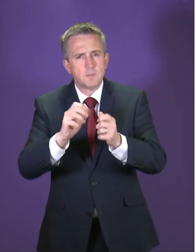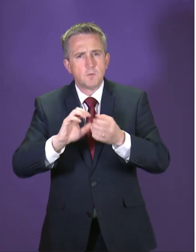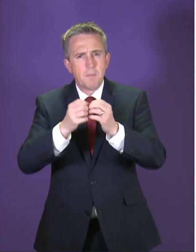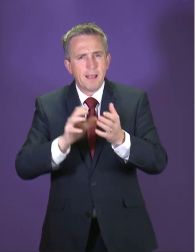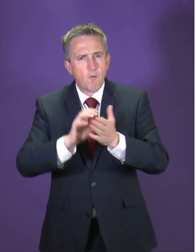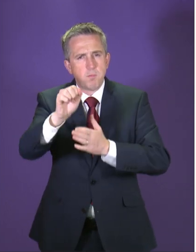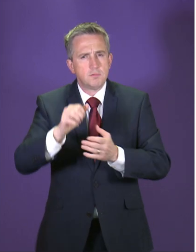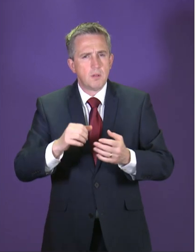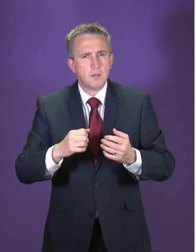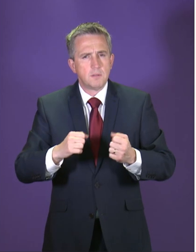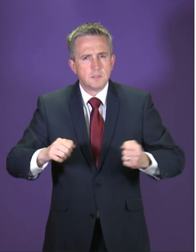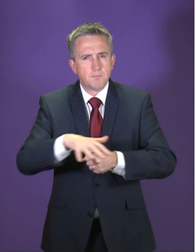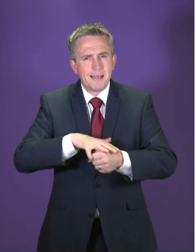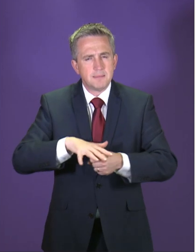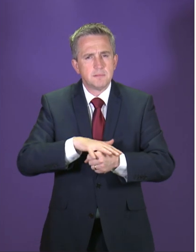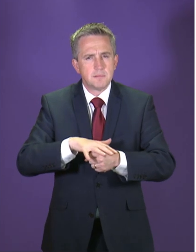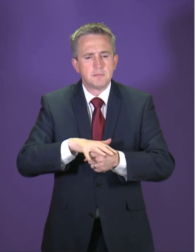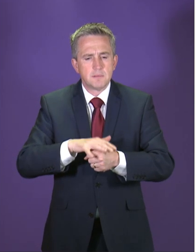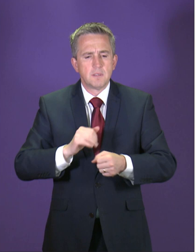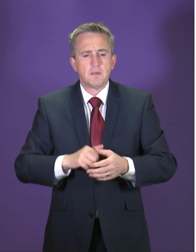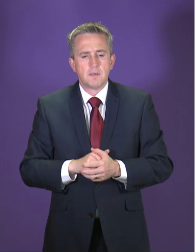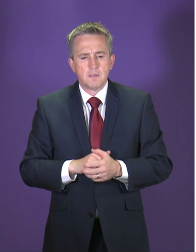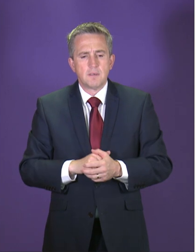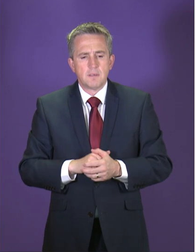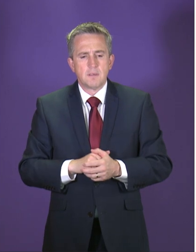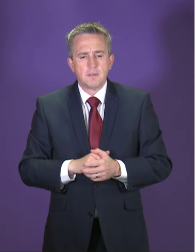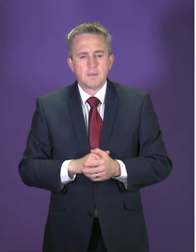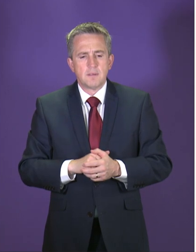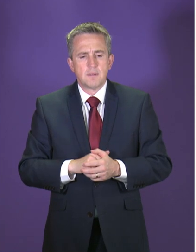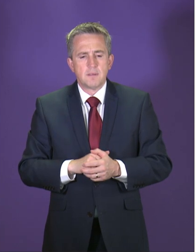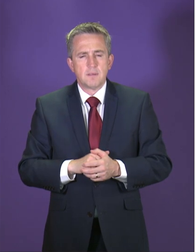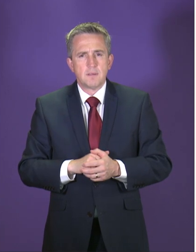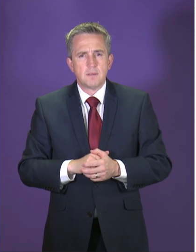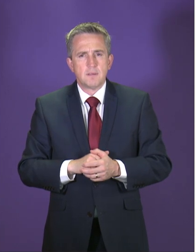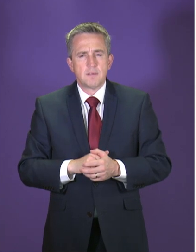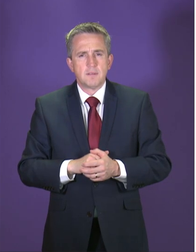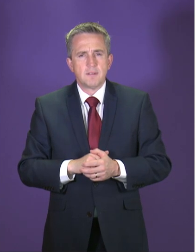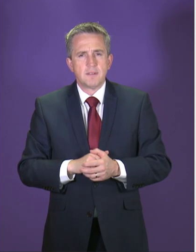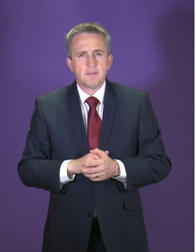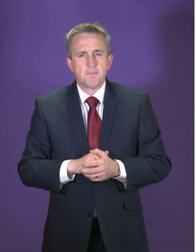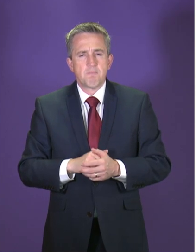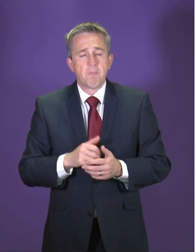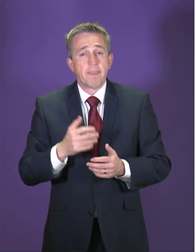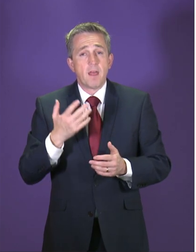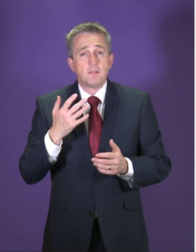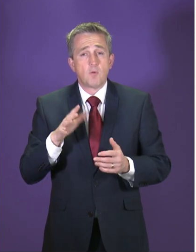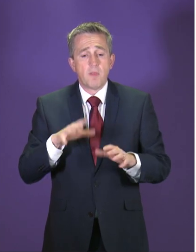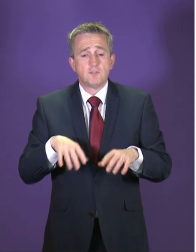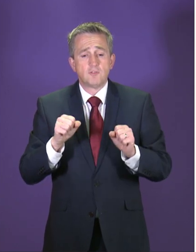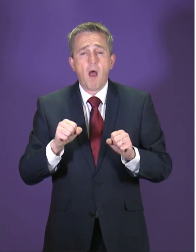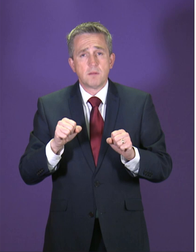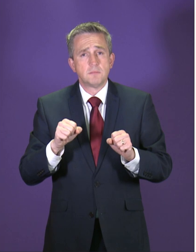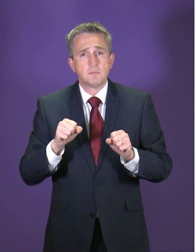and reinvented. So for a large part of the early career, we were lobbing